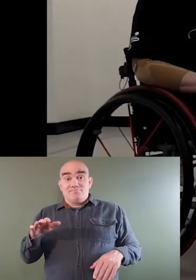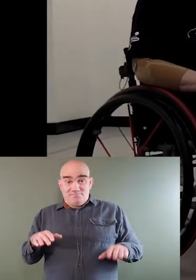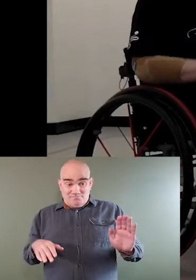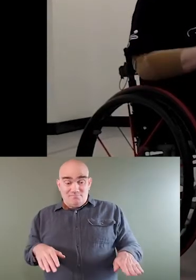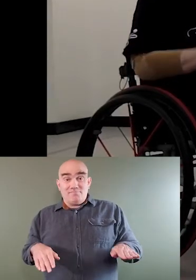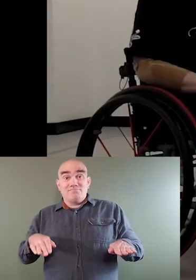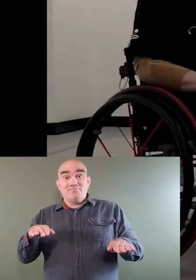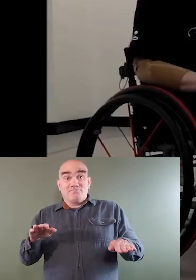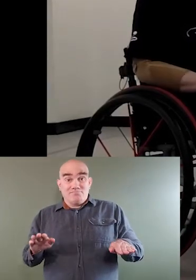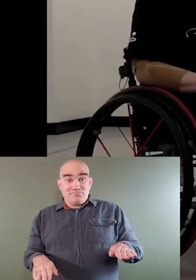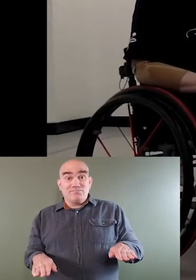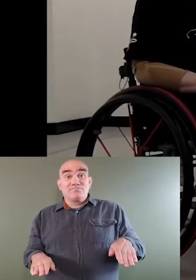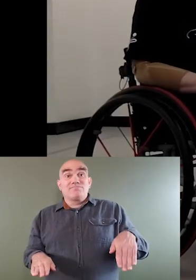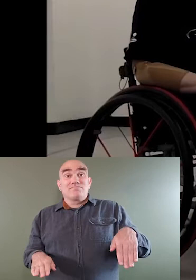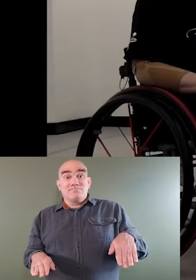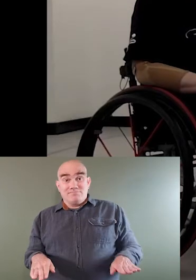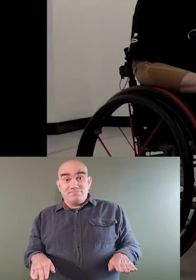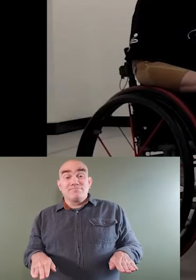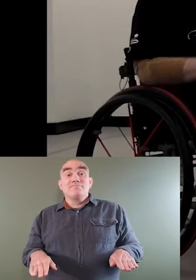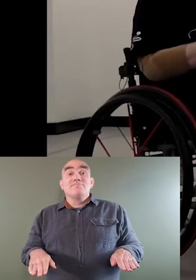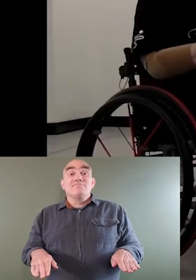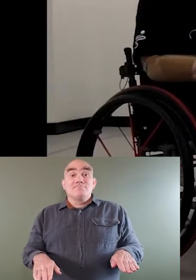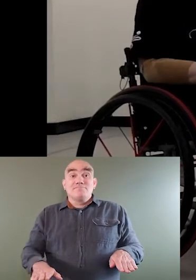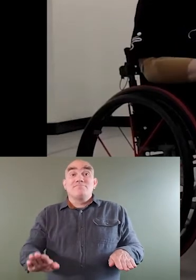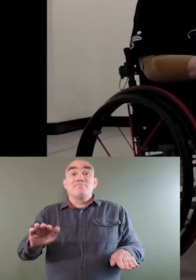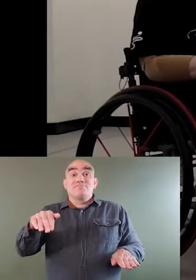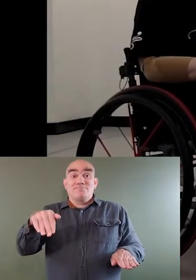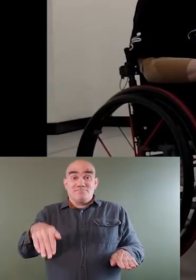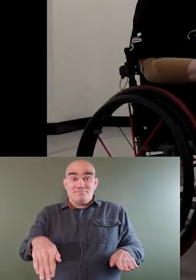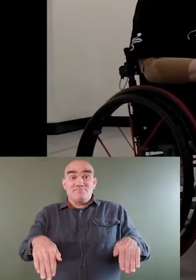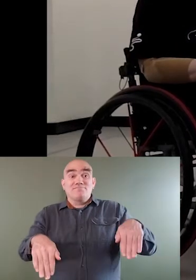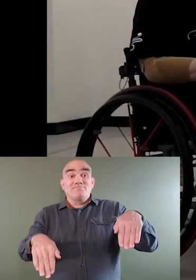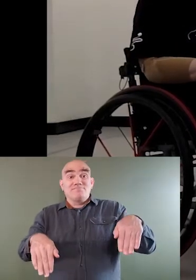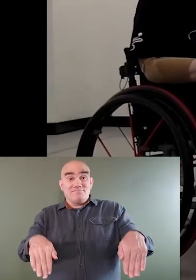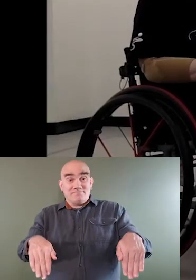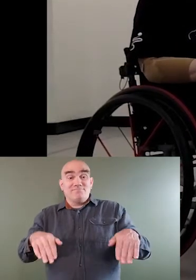4, 5, 6, and 7, and